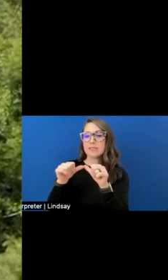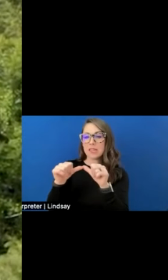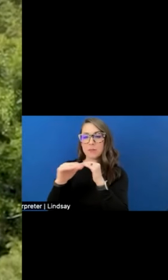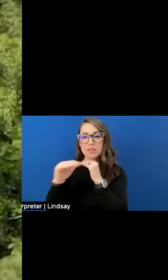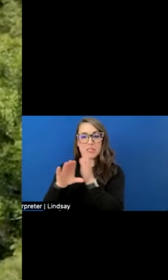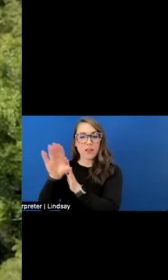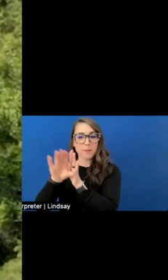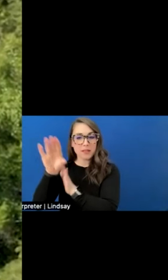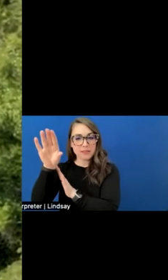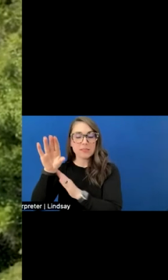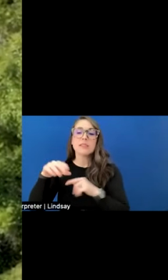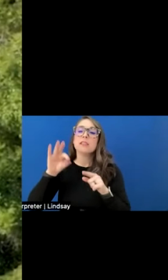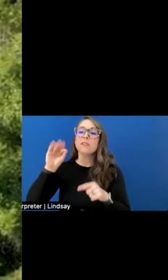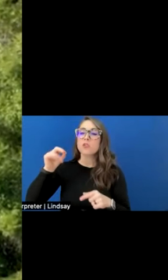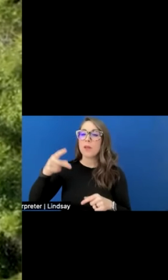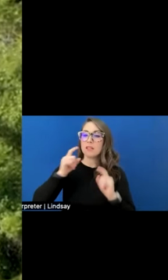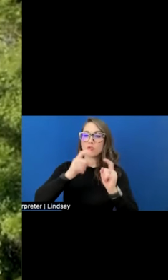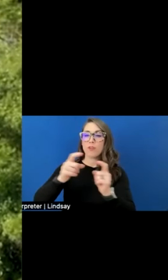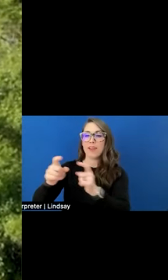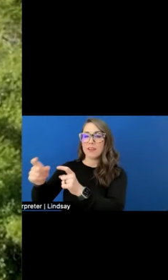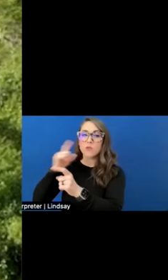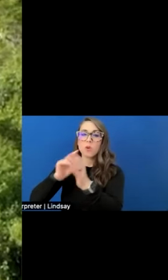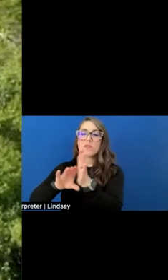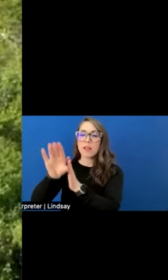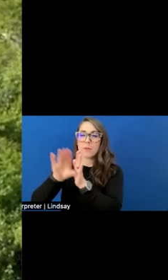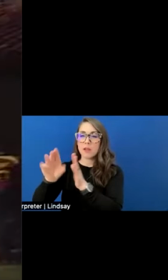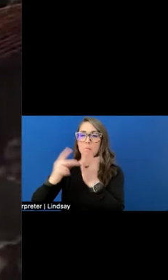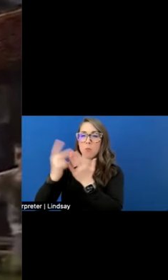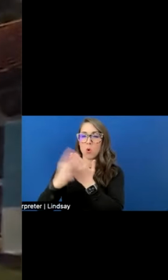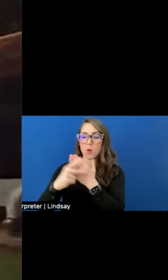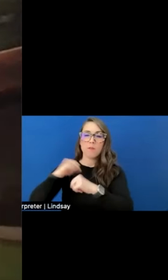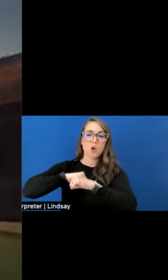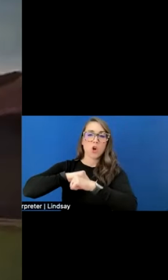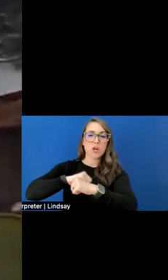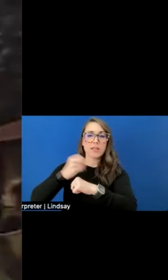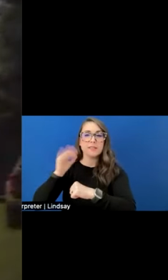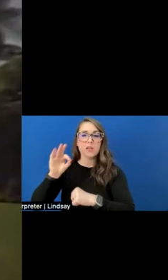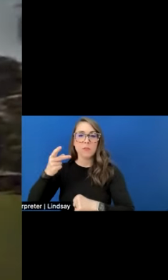developing a program of what's called Guardians of the Park for Ibaqui National Park in